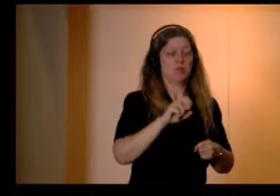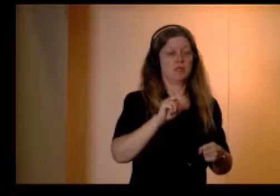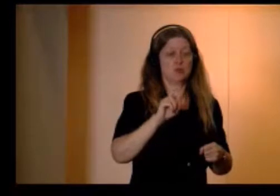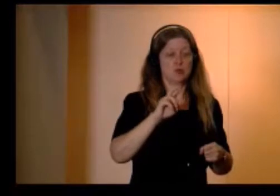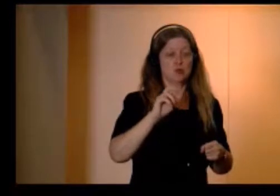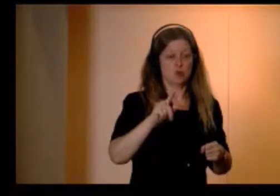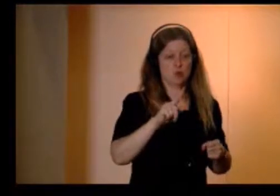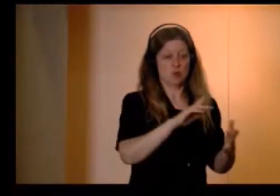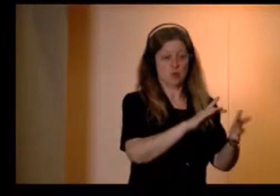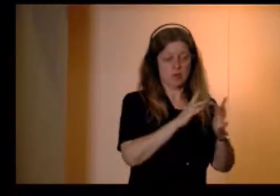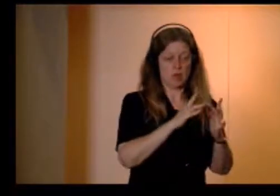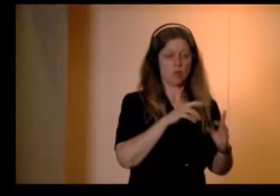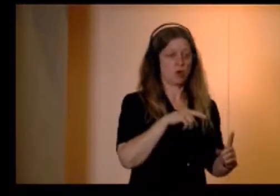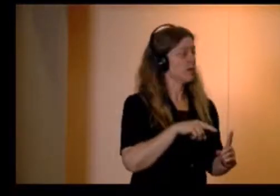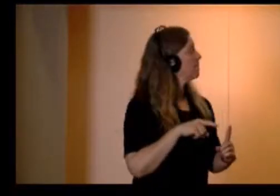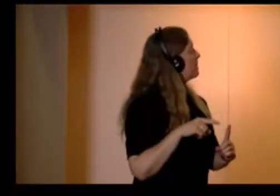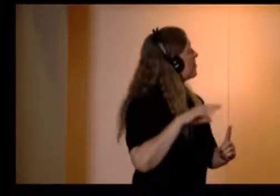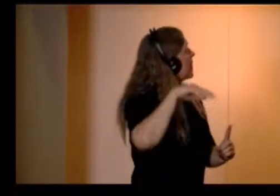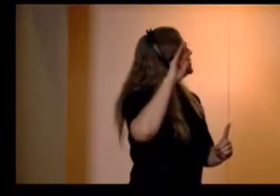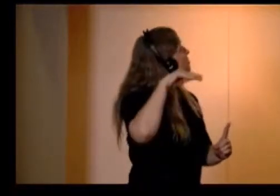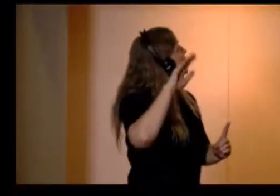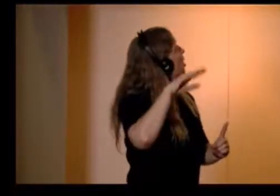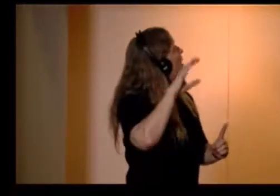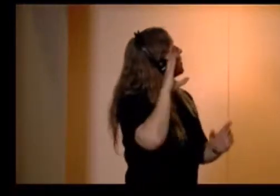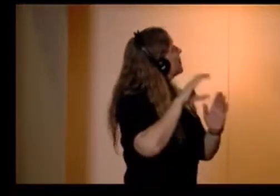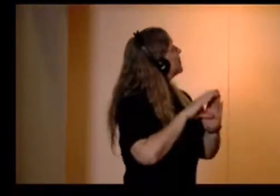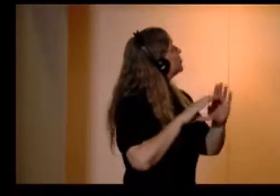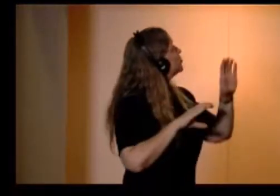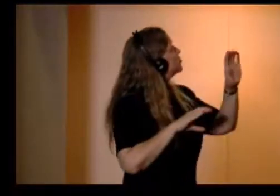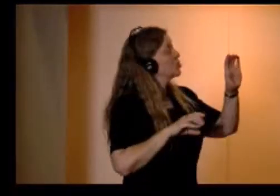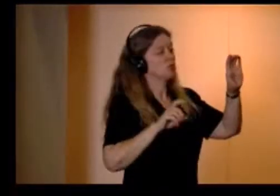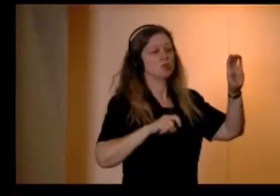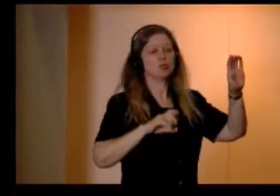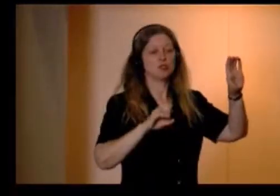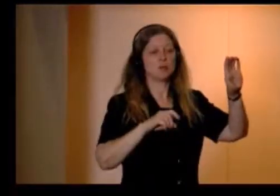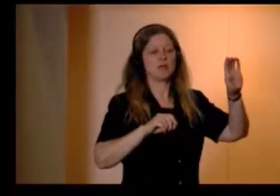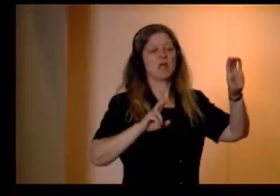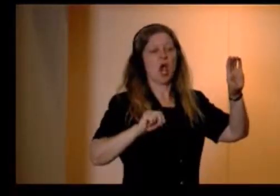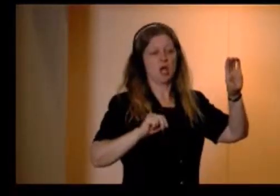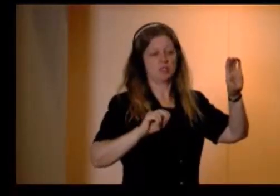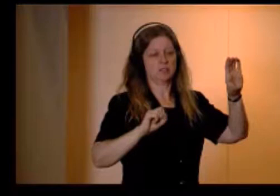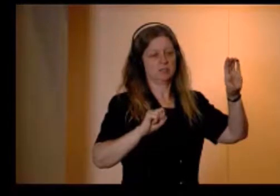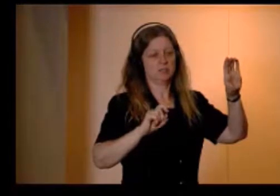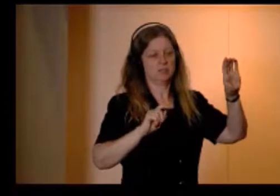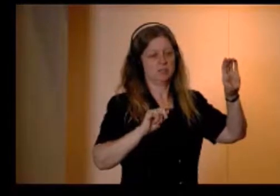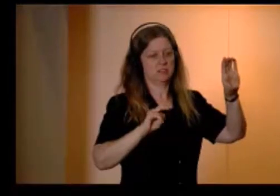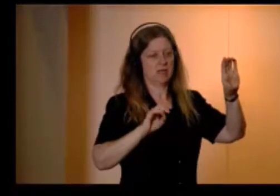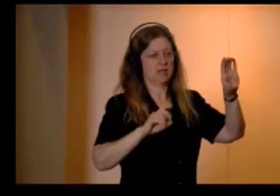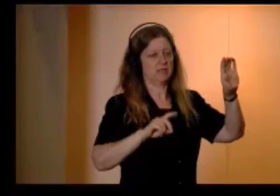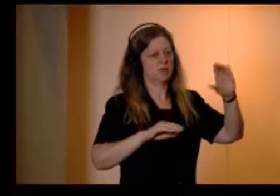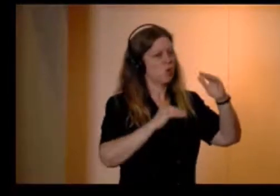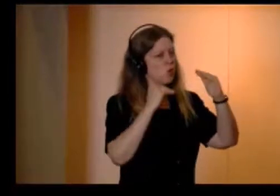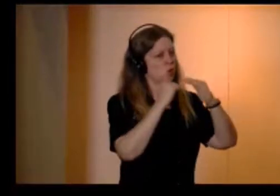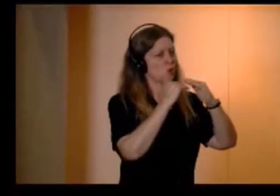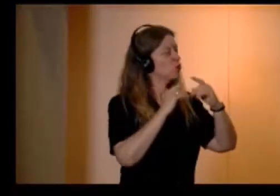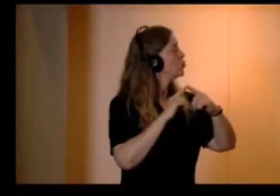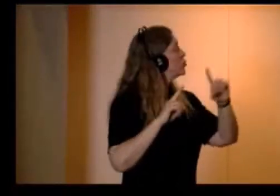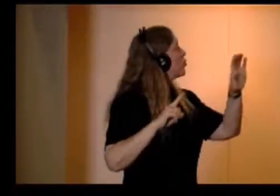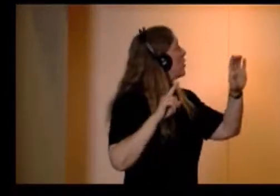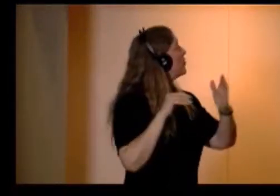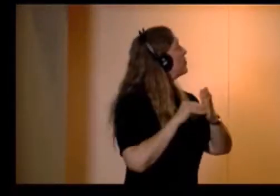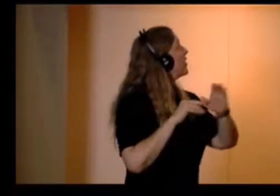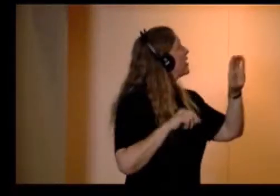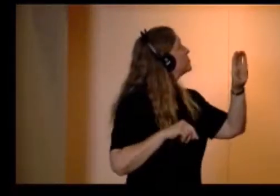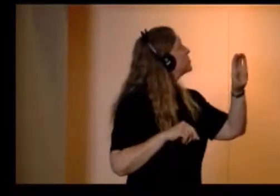basically these images on top all should be unstained. You can see, almost 1,000 were